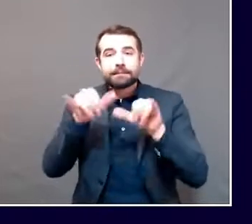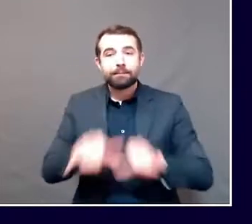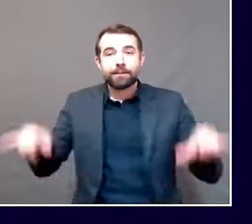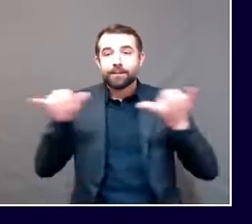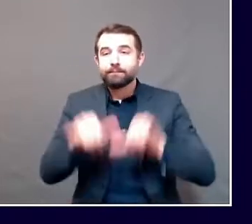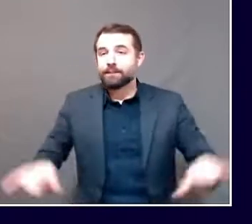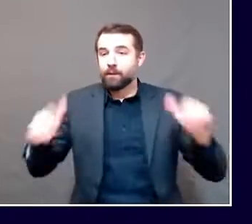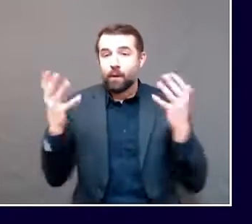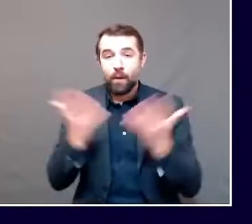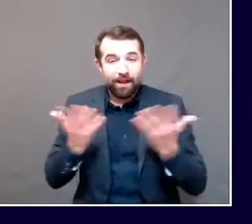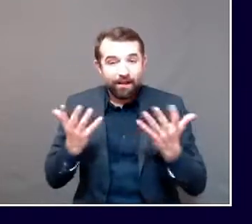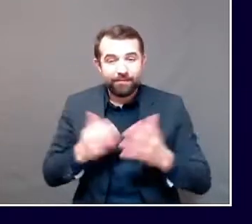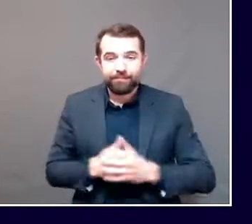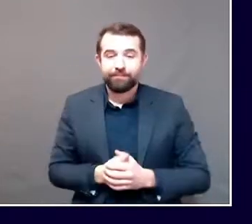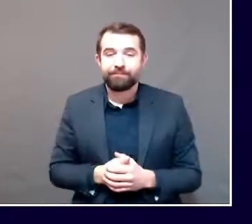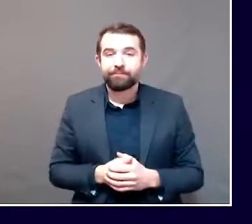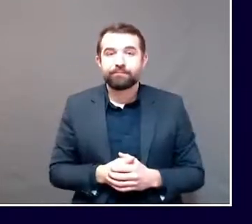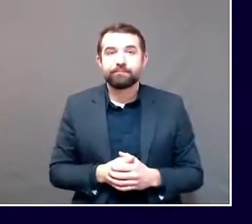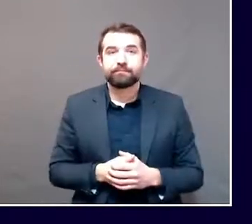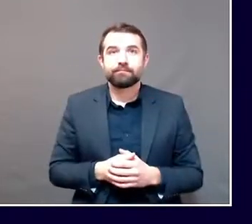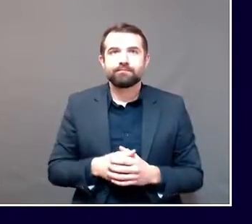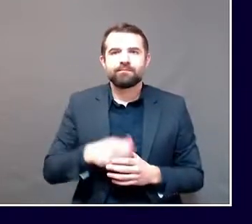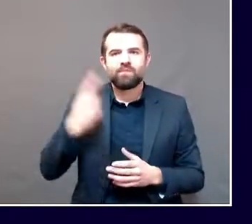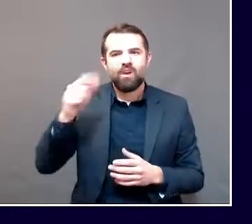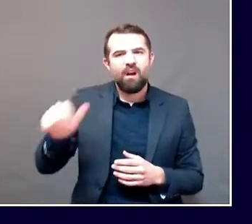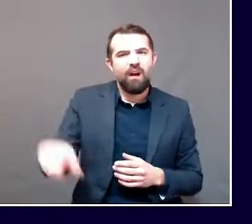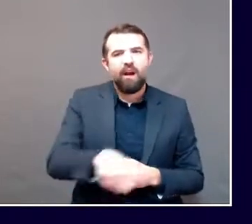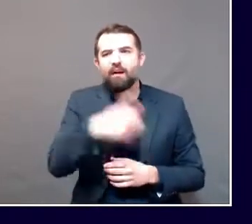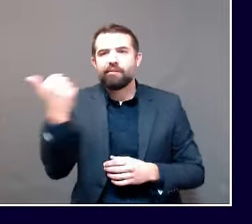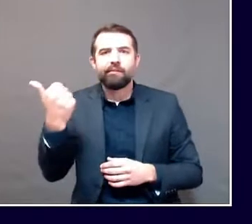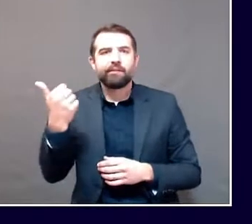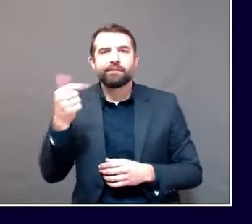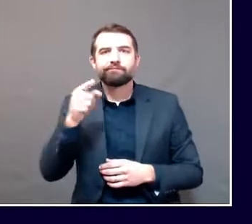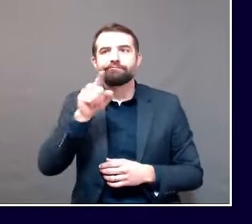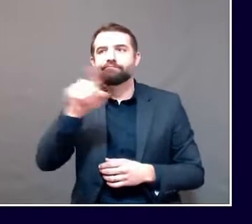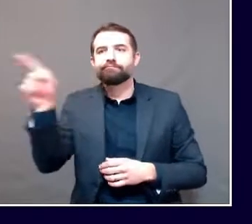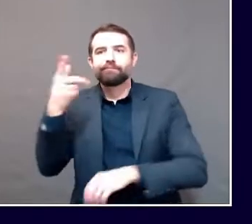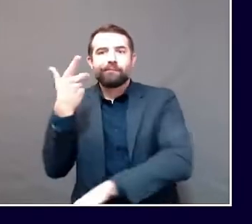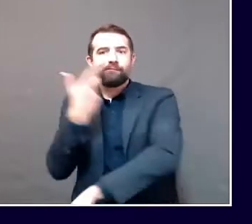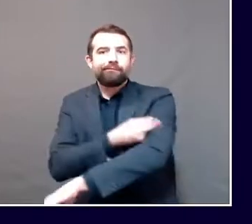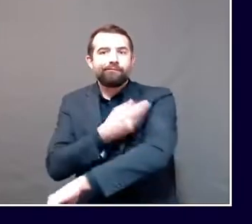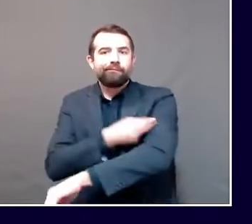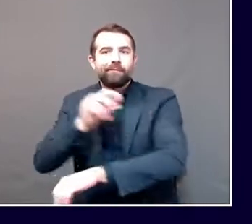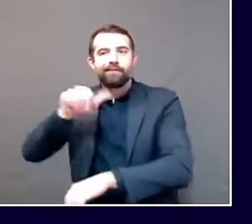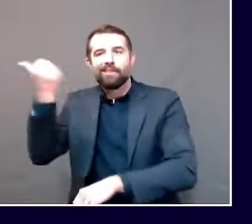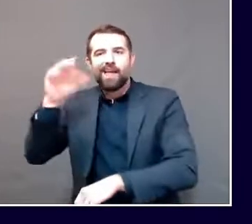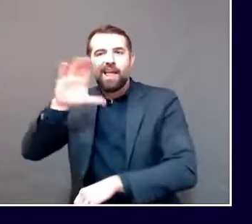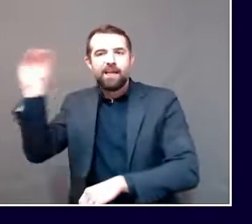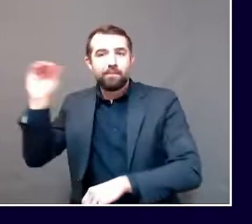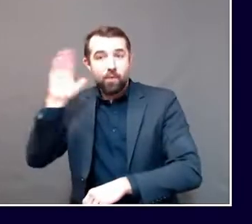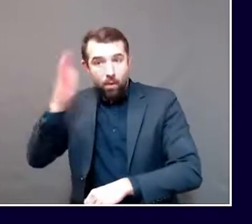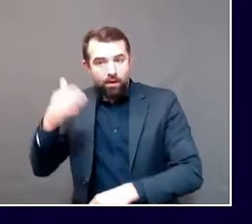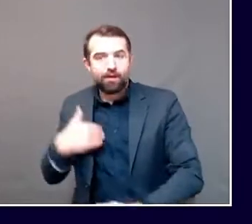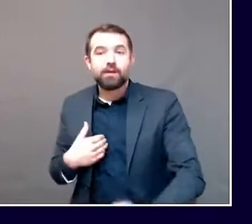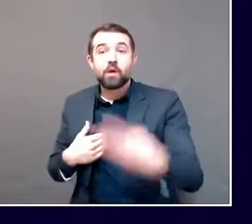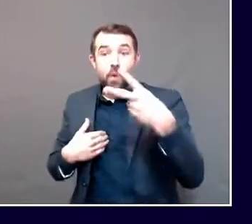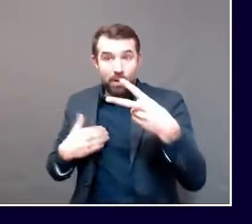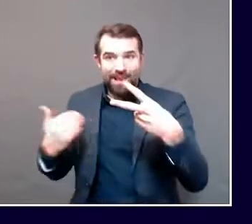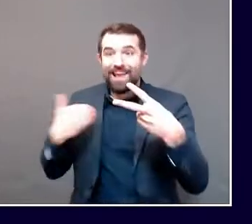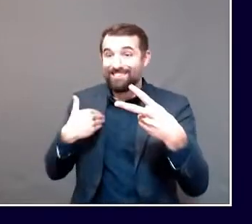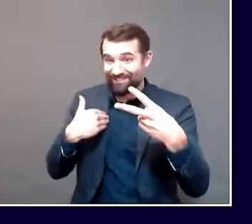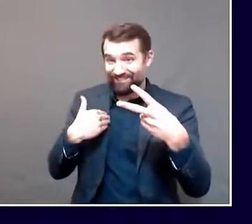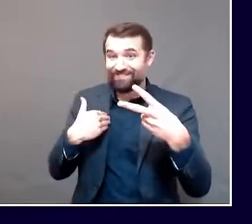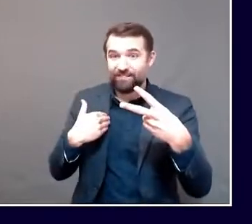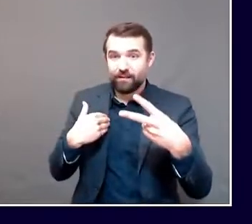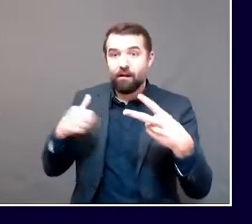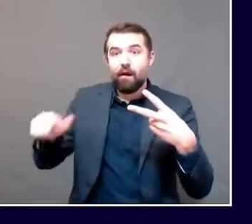there other vaccines on the horizon in addition to the two that we currently have right now? And the answer there is yes. And